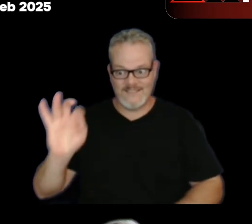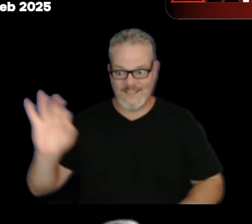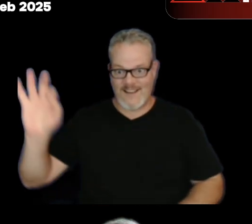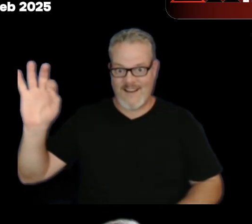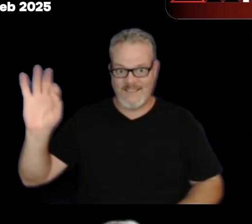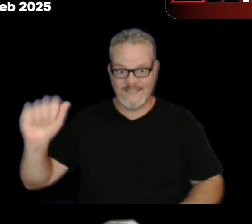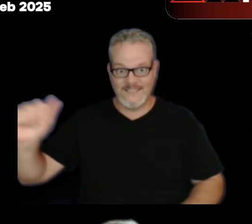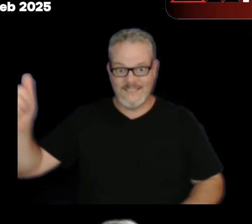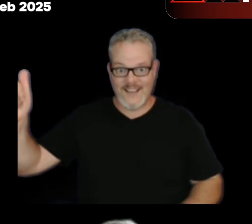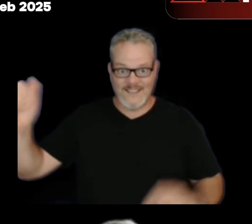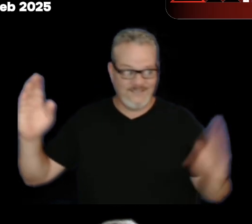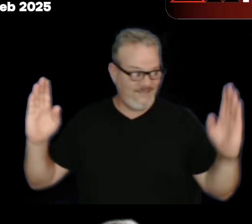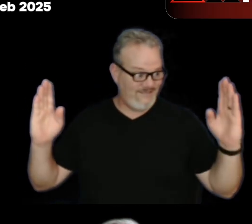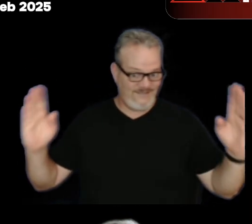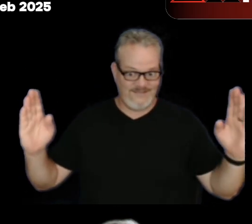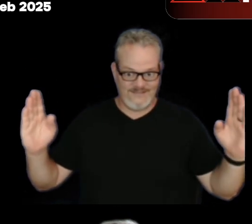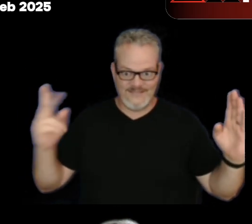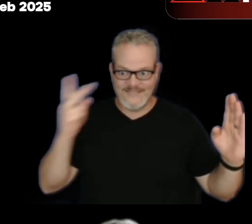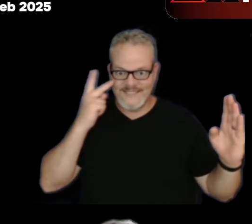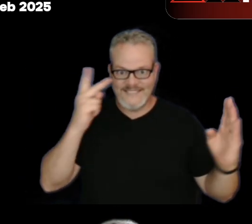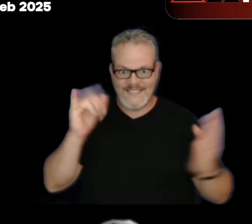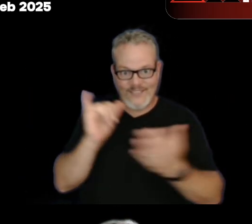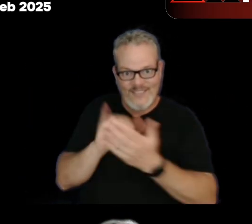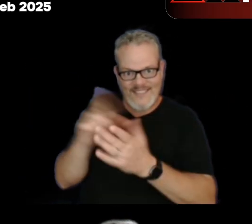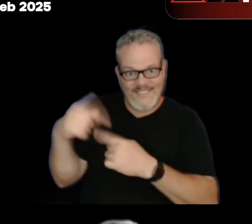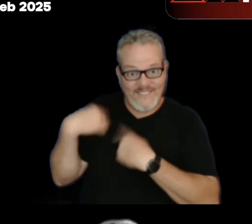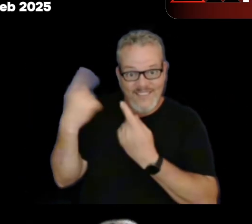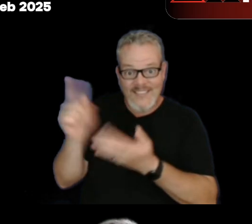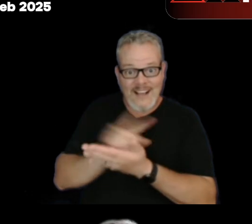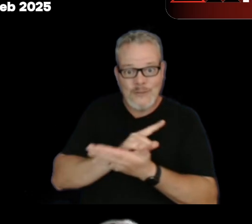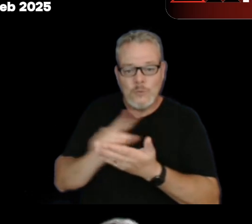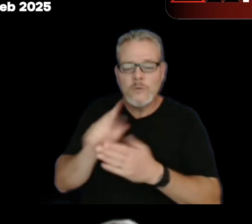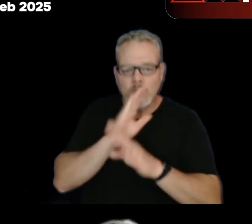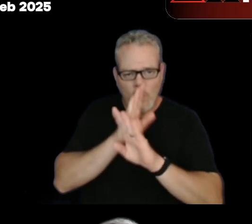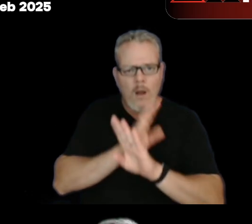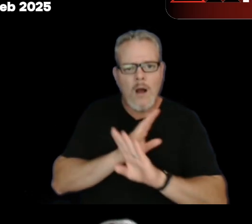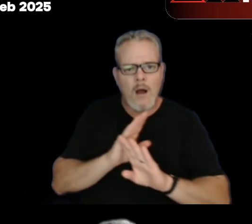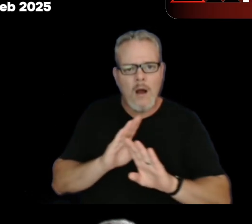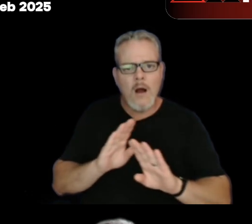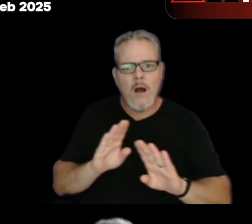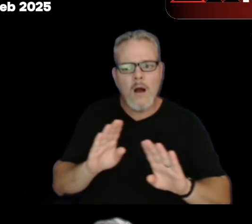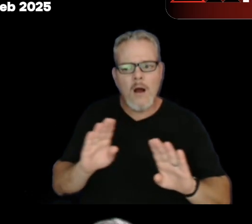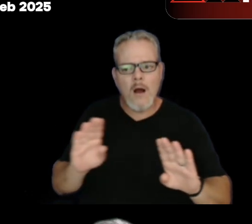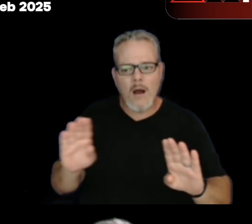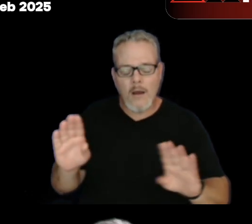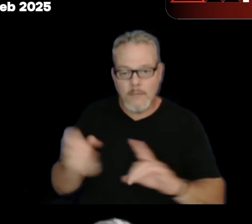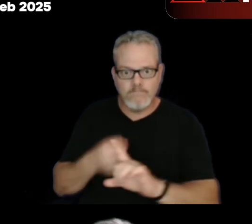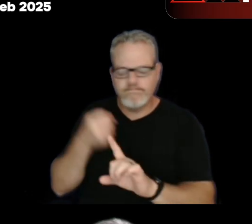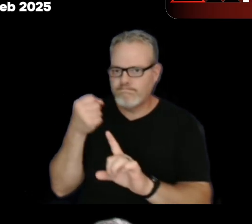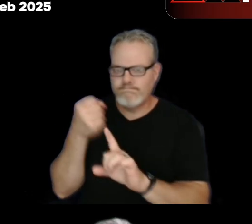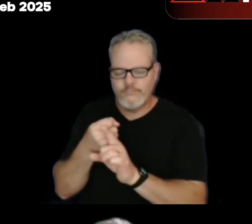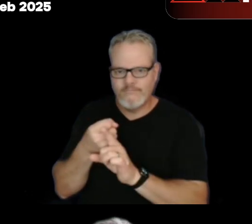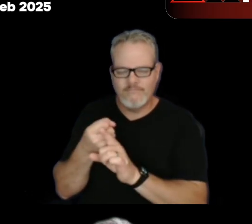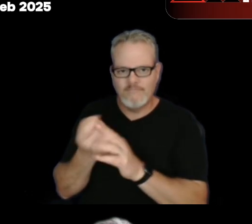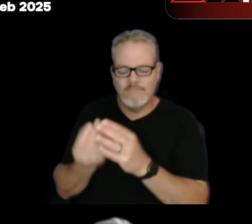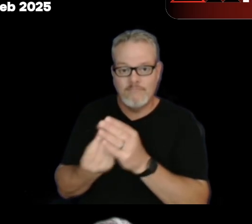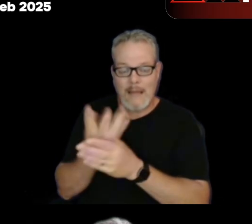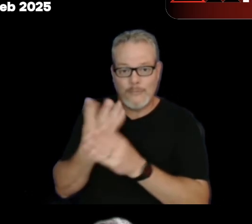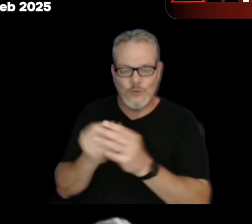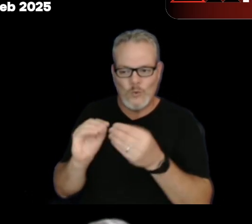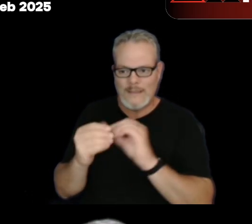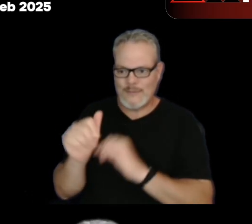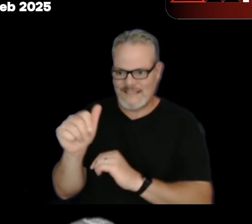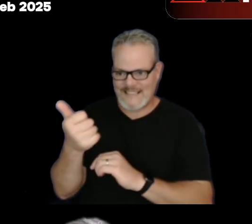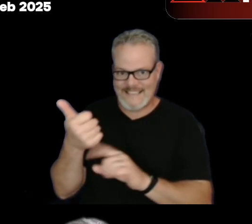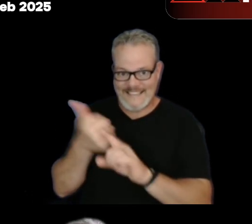10. So here's the last week of fairly quiet on the volcano, and our episode 10 that deflated the volcano and